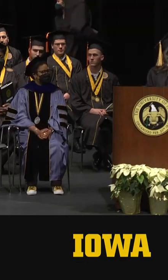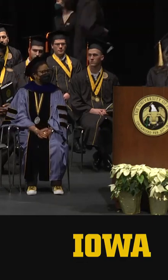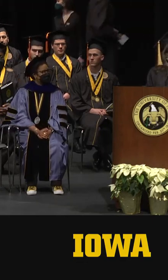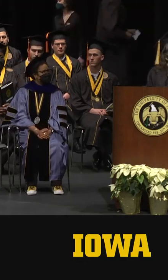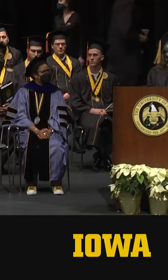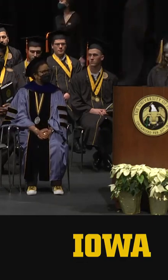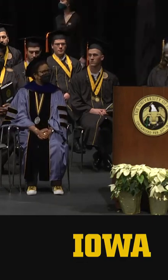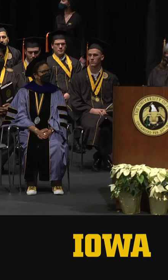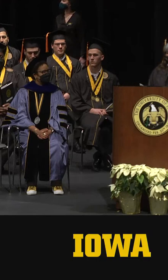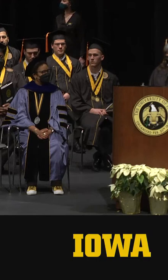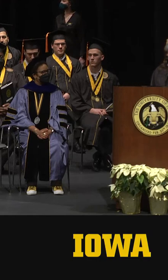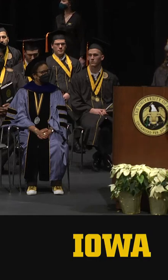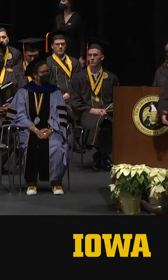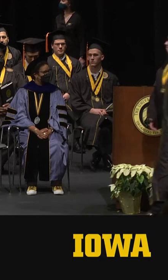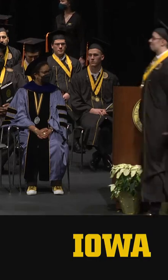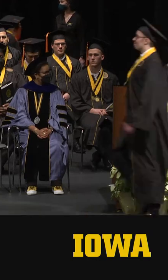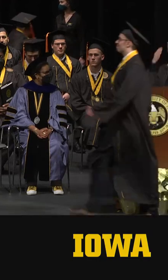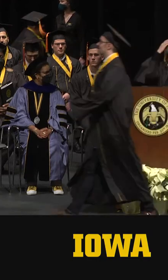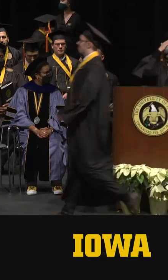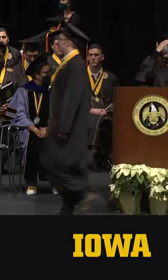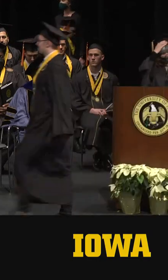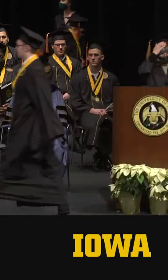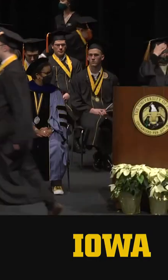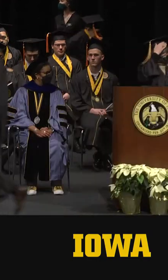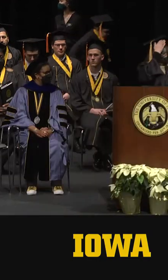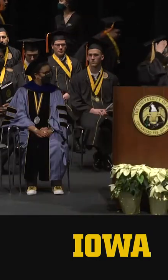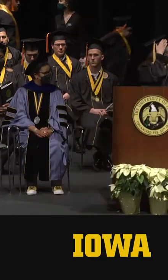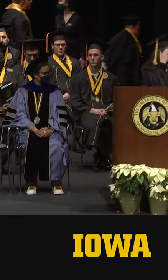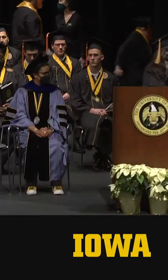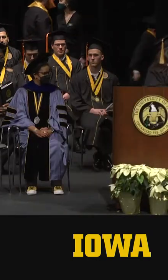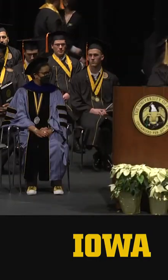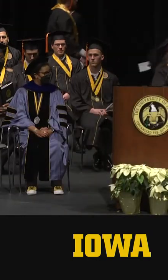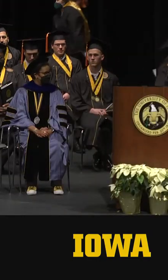Matthew James Kluse.